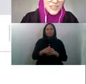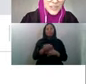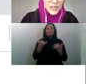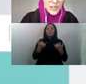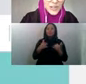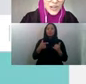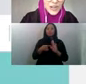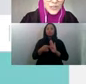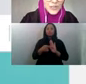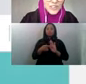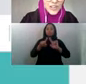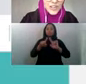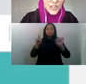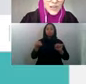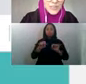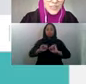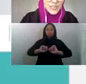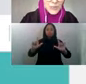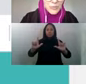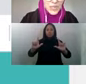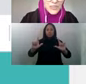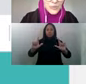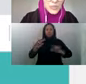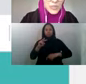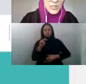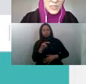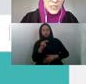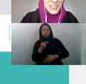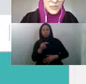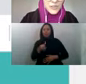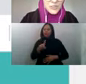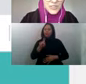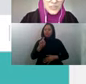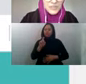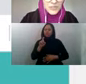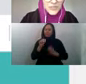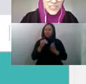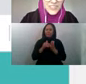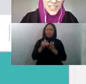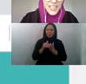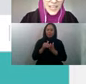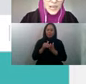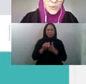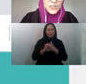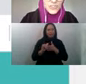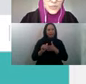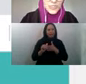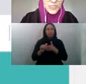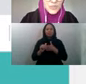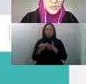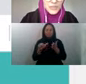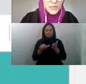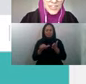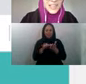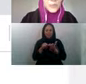This is our 100 million dollar page. So when we hit 100 millions in funds raised, we launched a little celebratory video. And I want to show